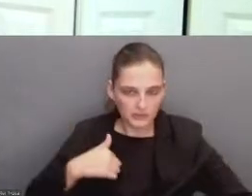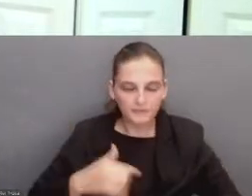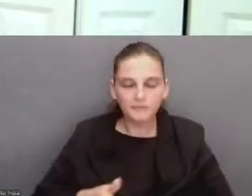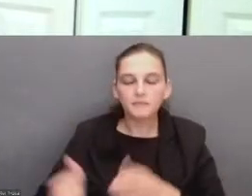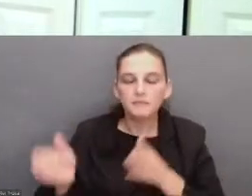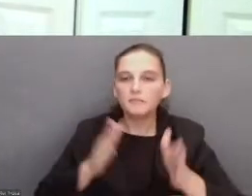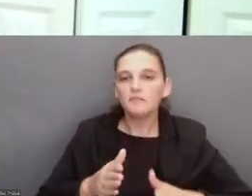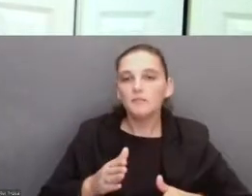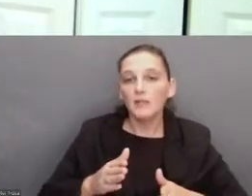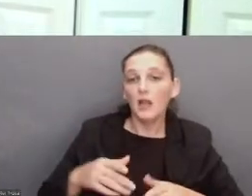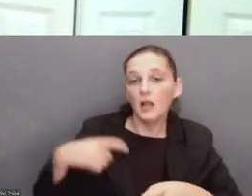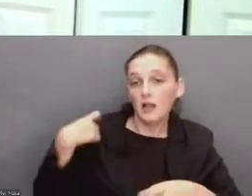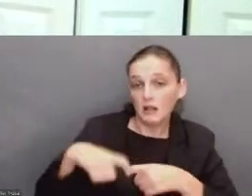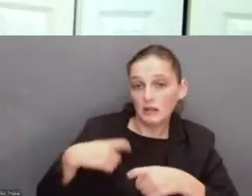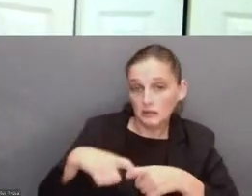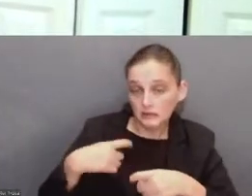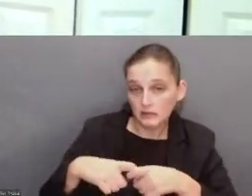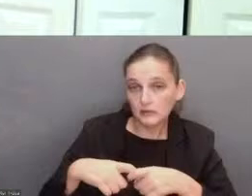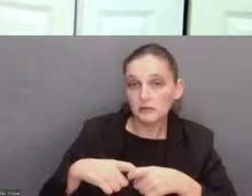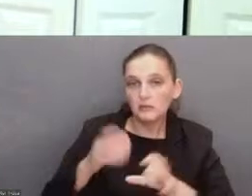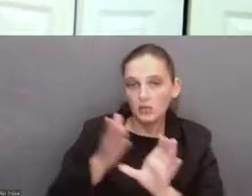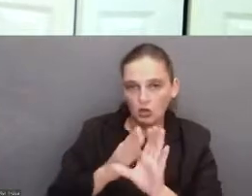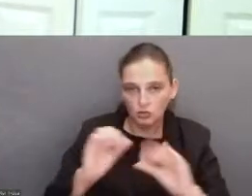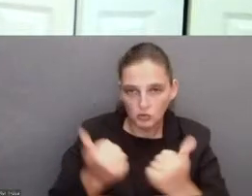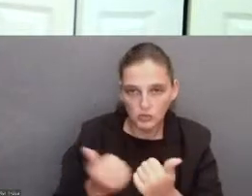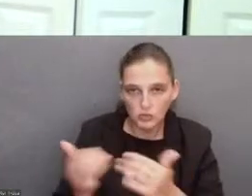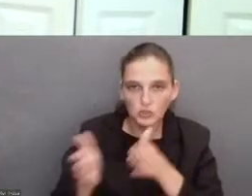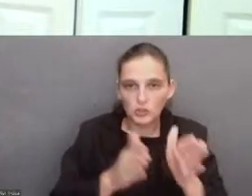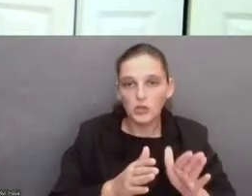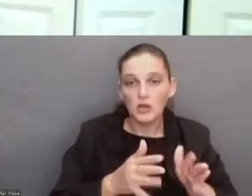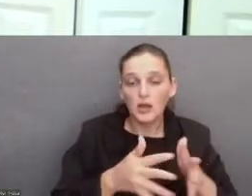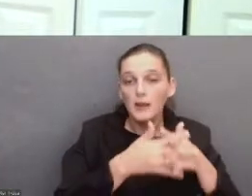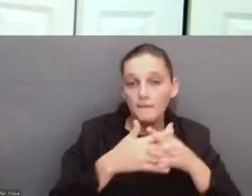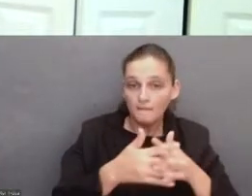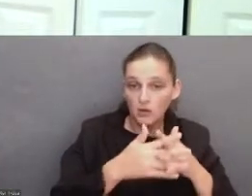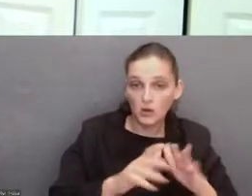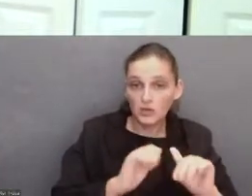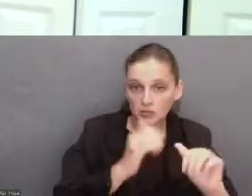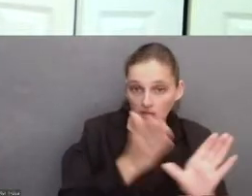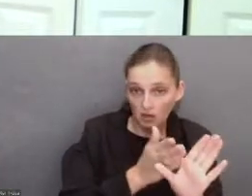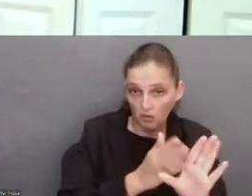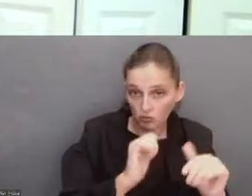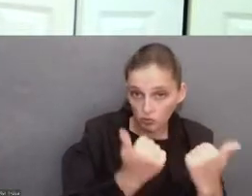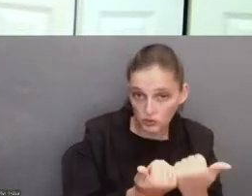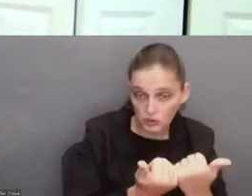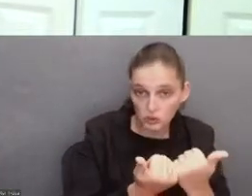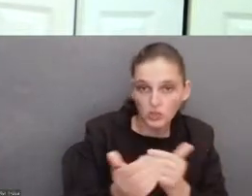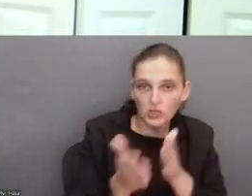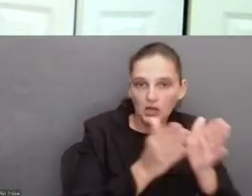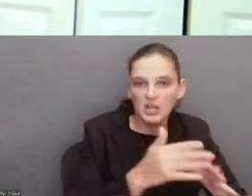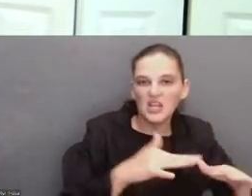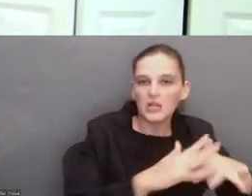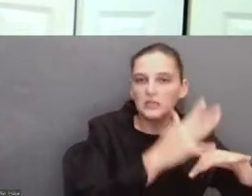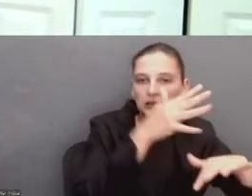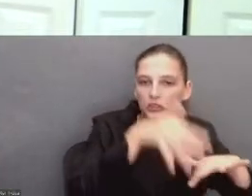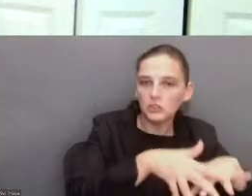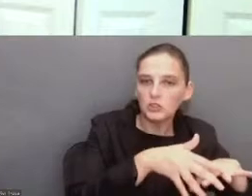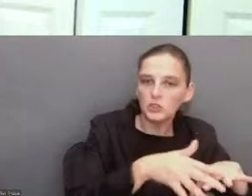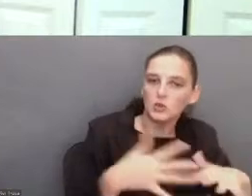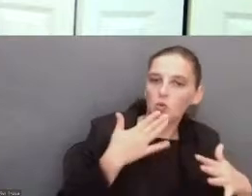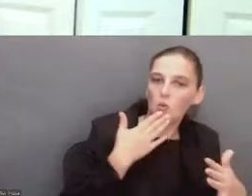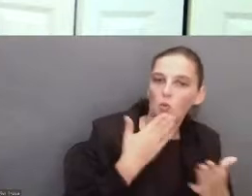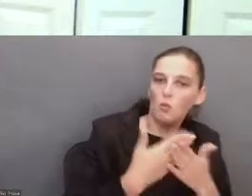Latinx Psychological Association, the American Psychological Association, and the Indigenous Wellness Research